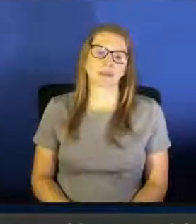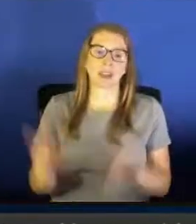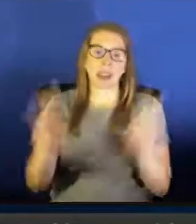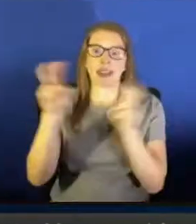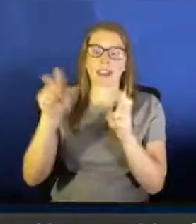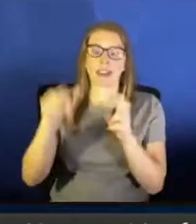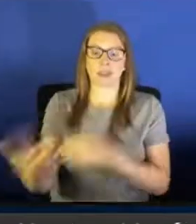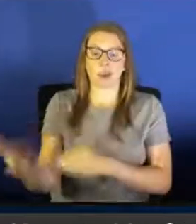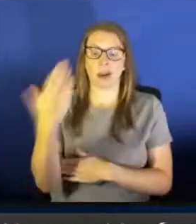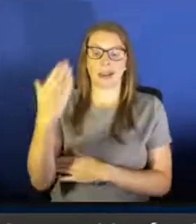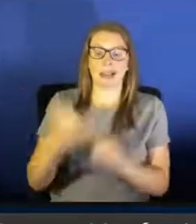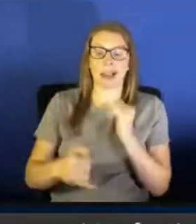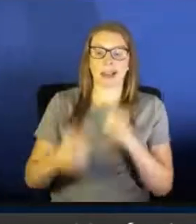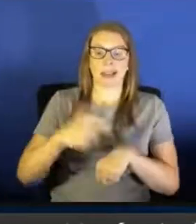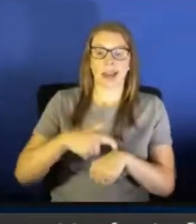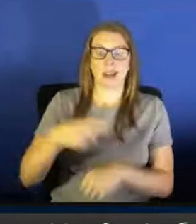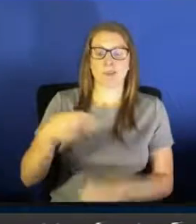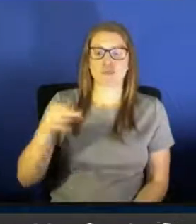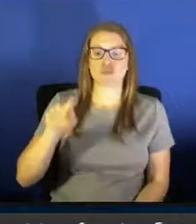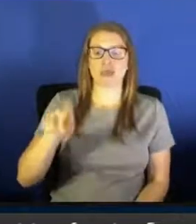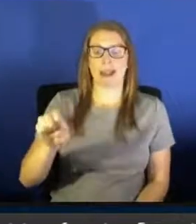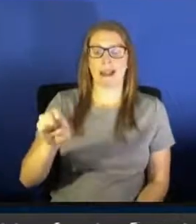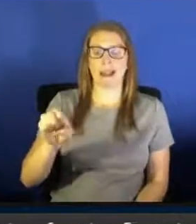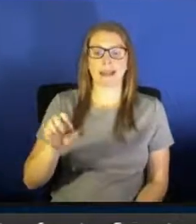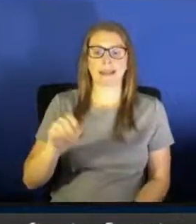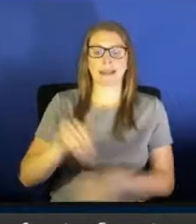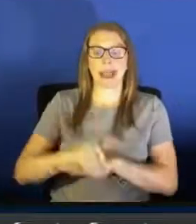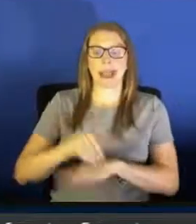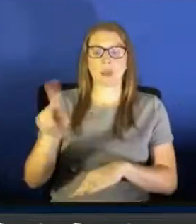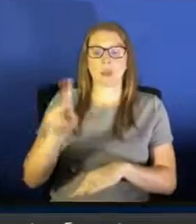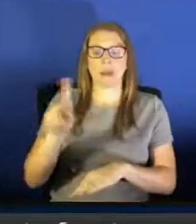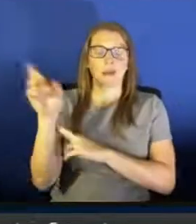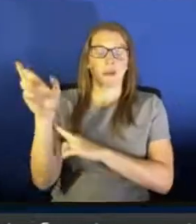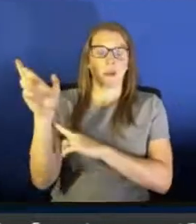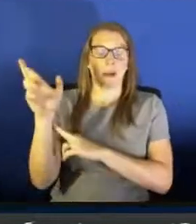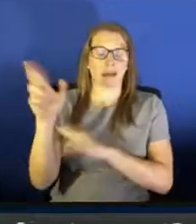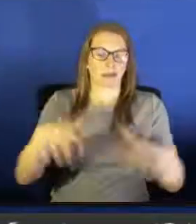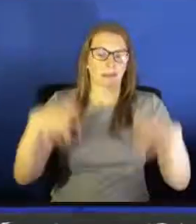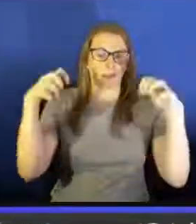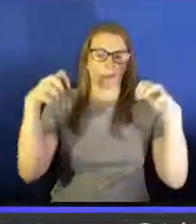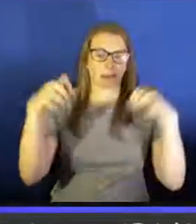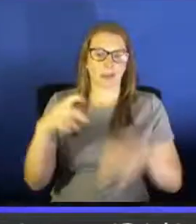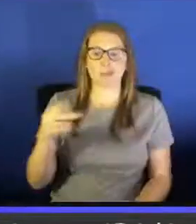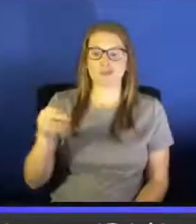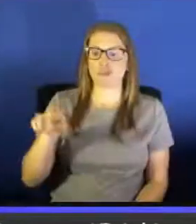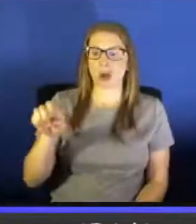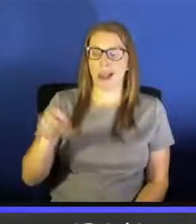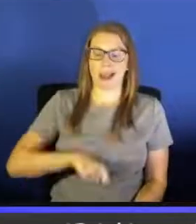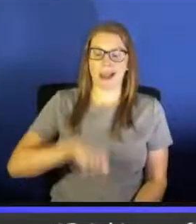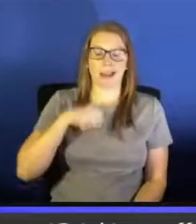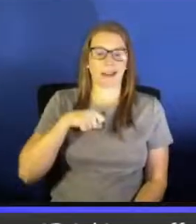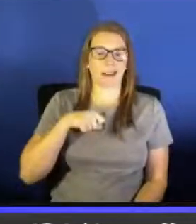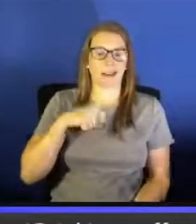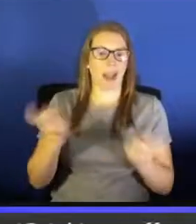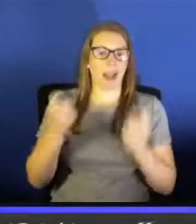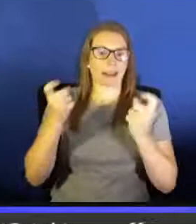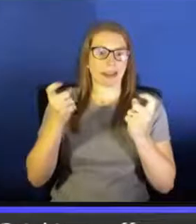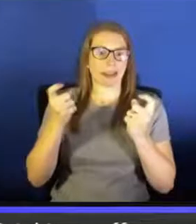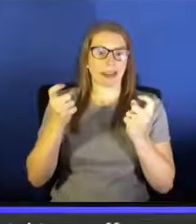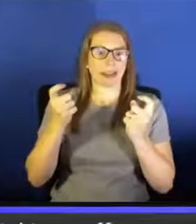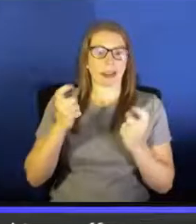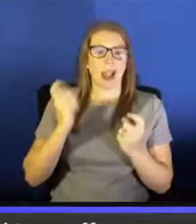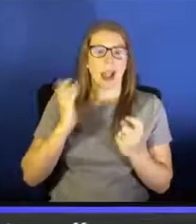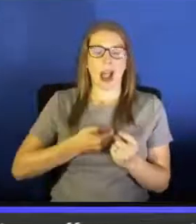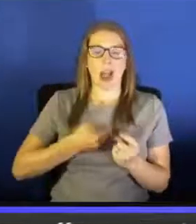was Pride Night at the K, and this weekend marks Pride Fest here in the Kansas City area. Our health system will have a booth and be walking